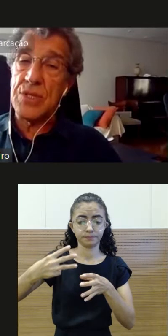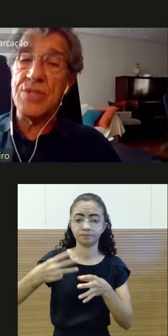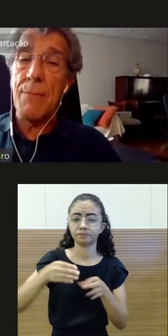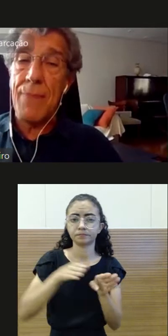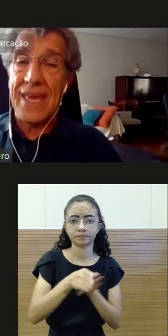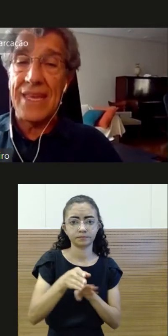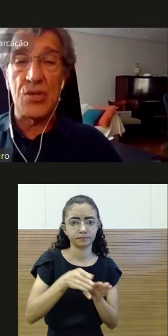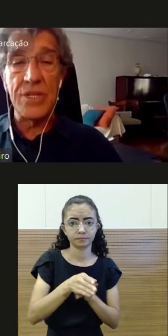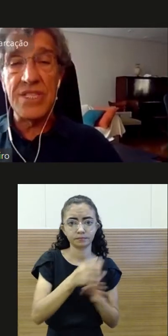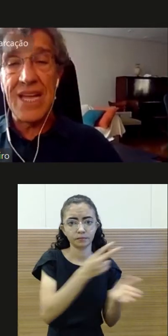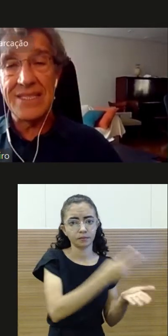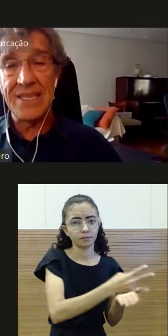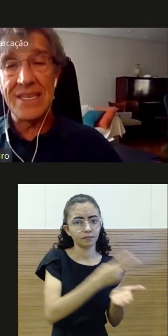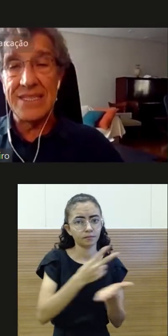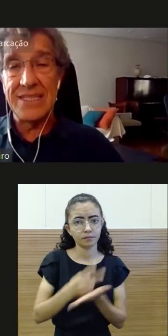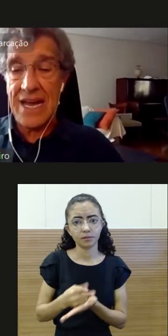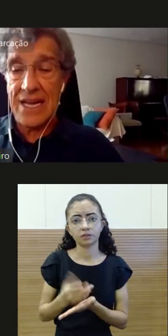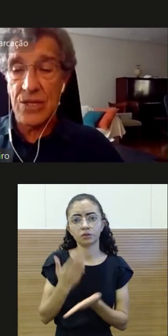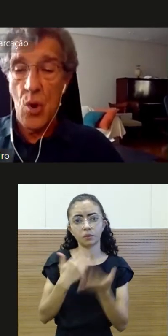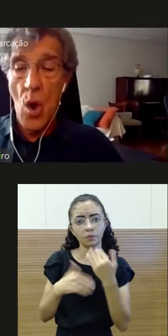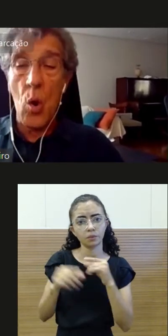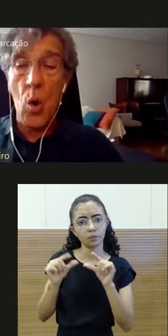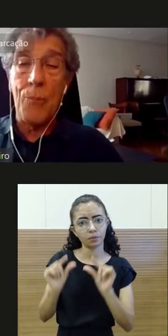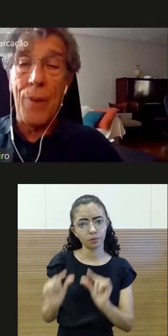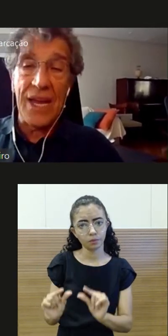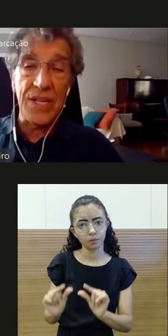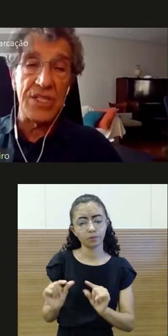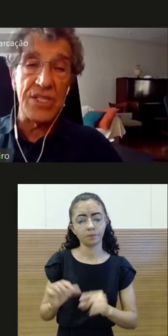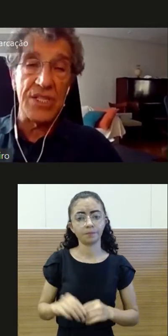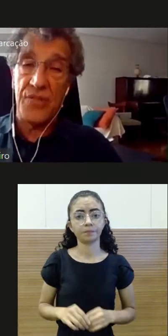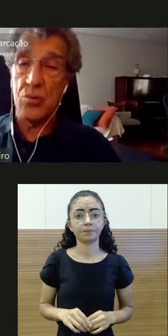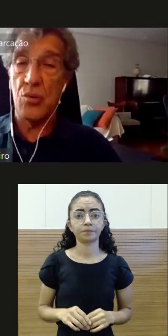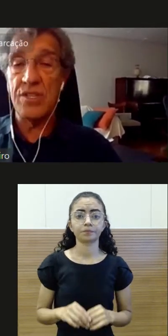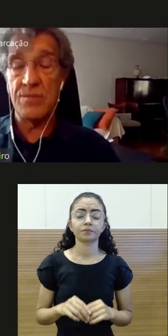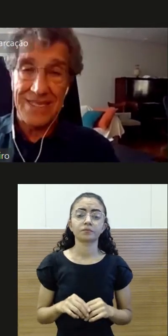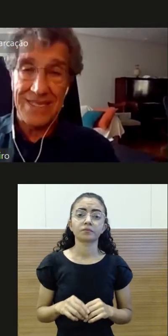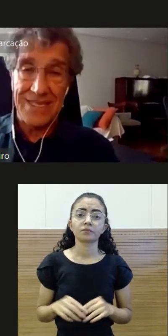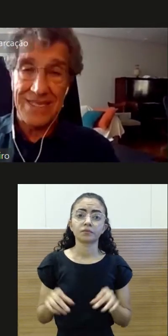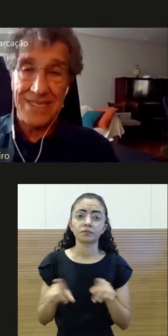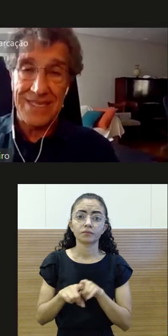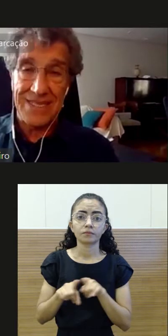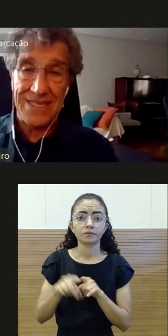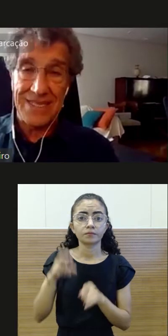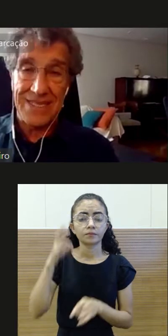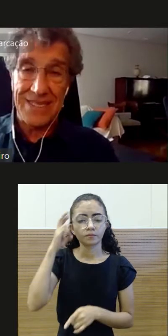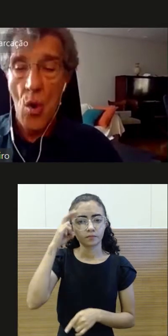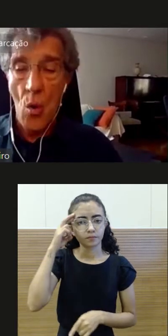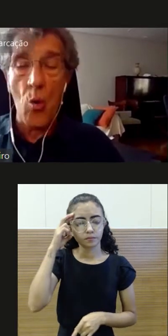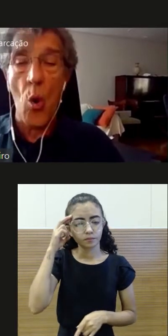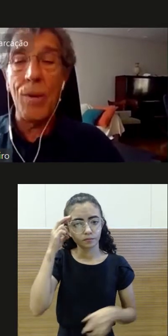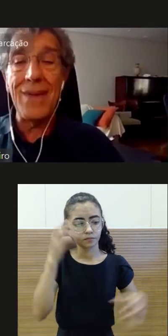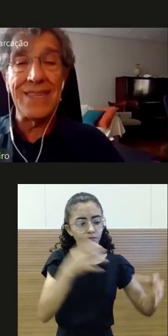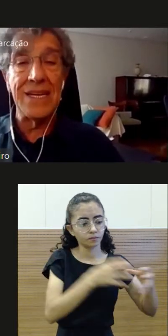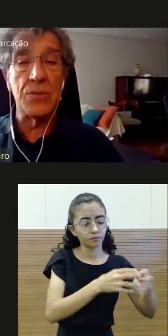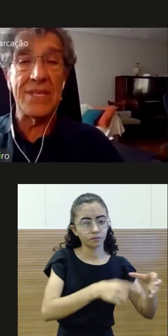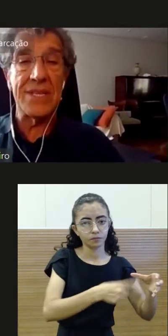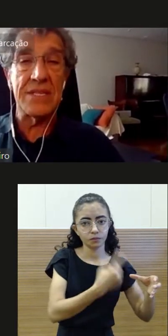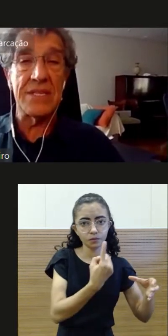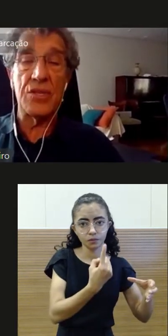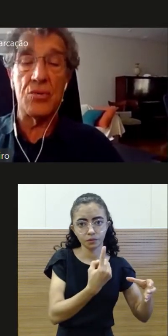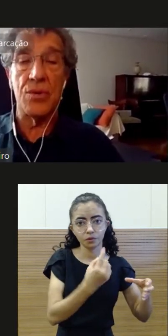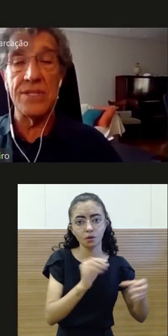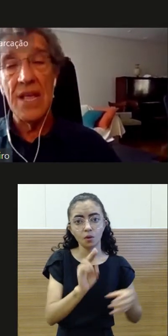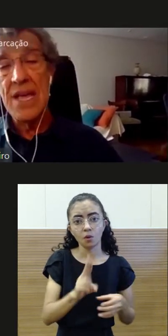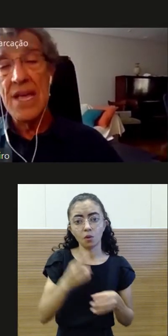agreeable way. And the recommendation is the same if you use in small quantities as part of your